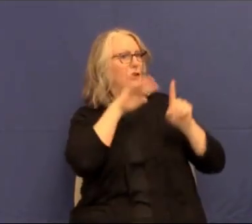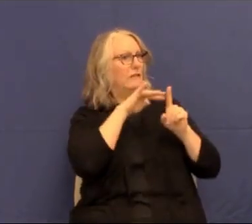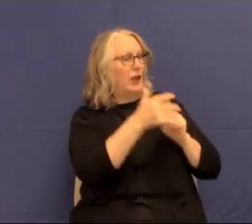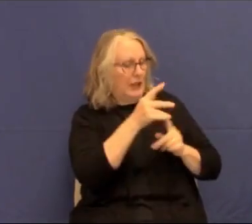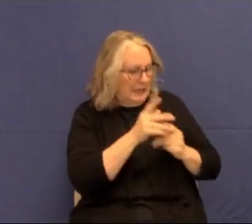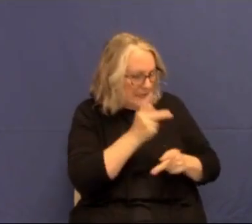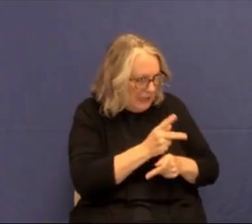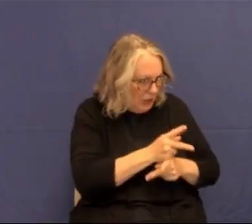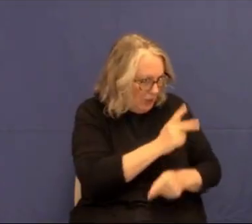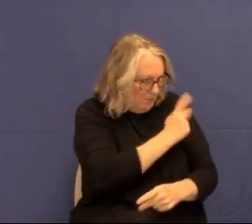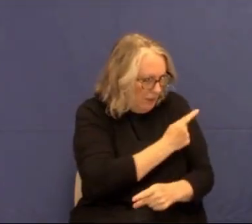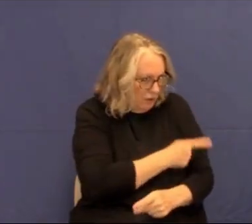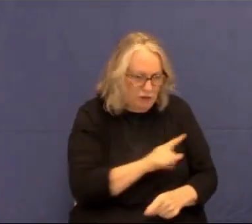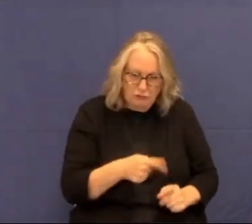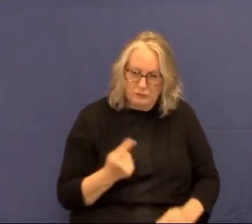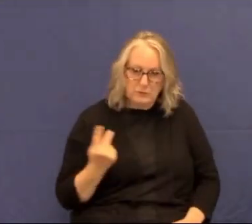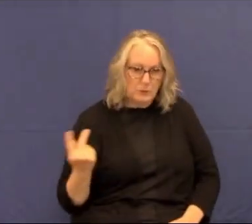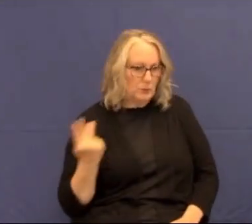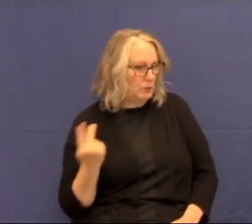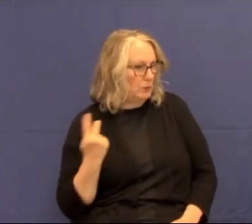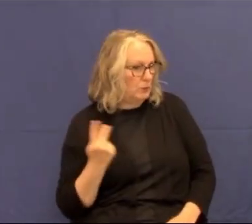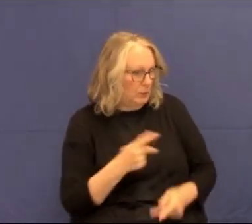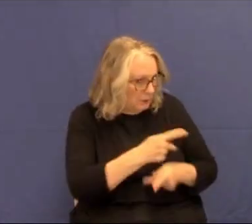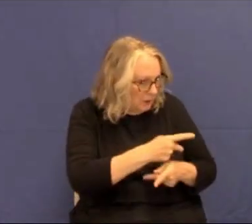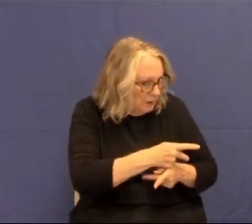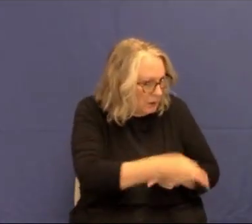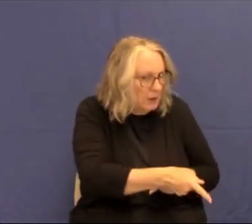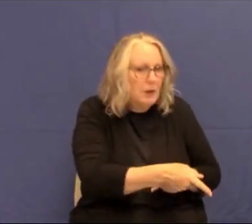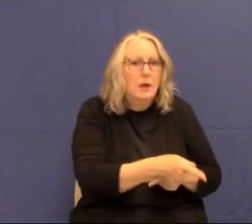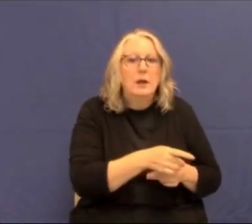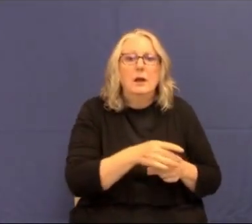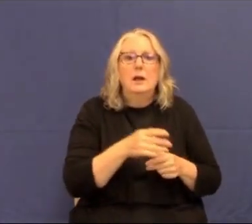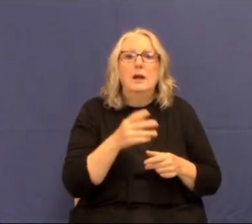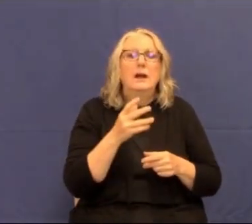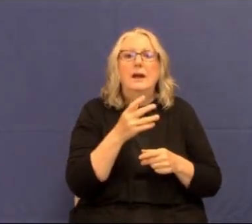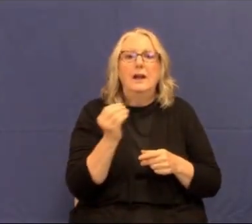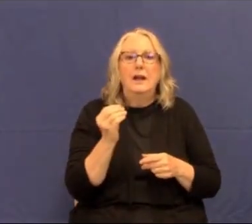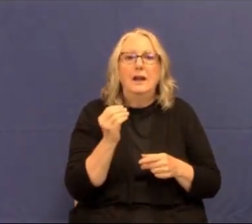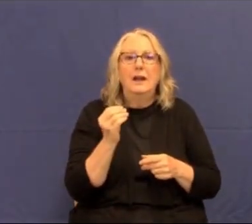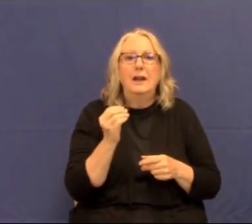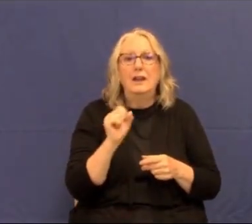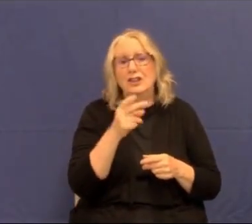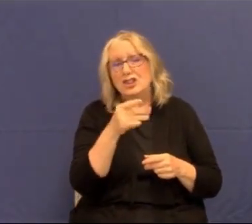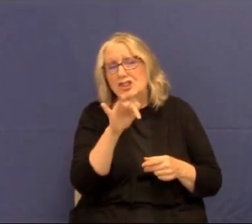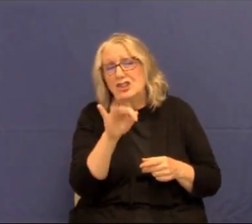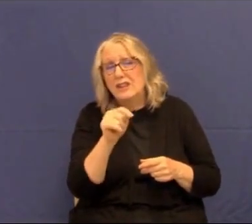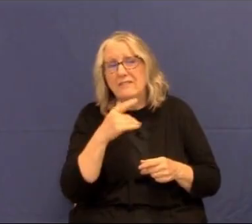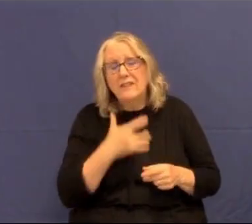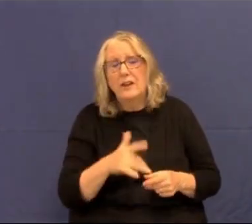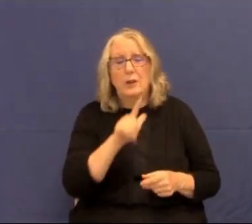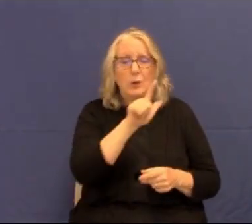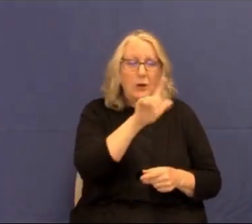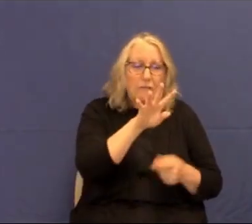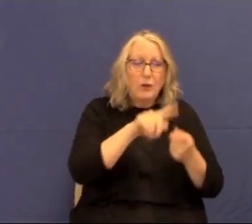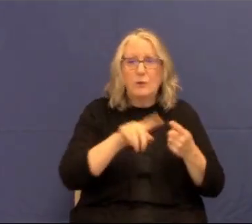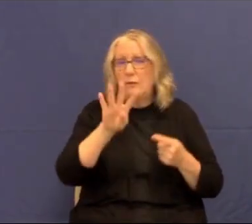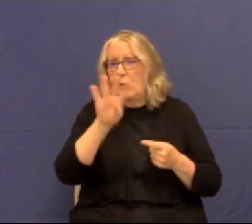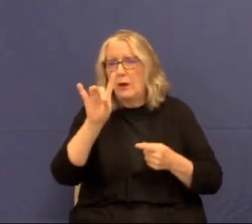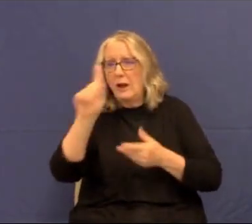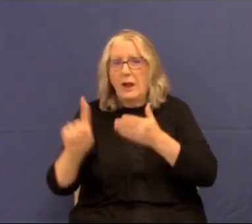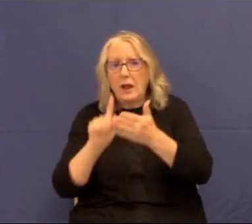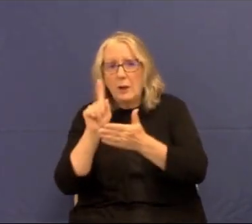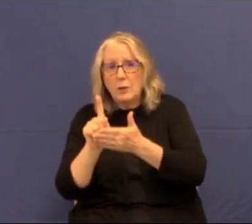you're taking care of this patient with just you and your partner. um, and the shifts are 24 to 48 hours, and